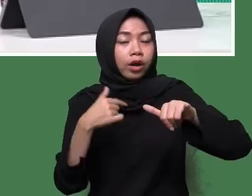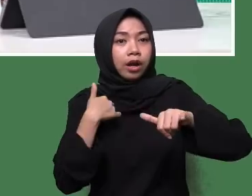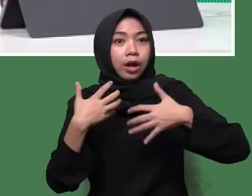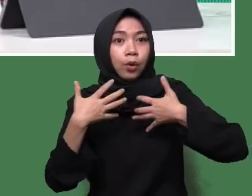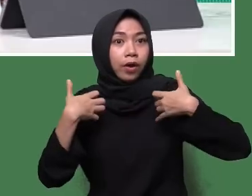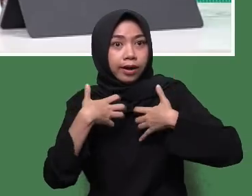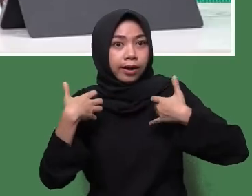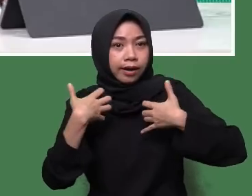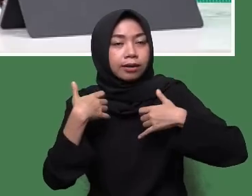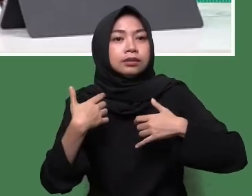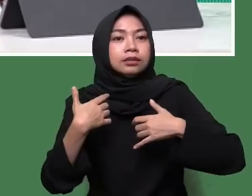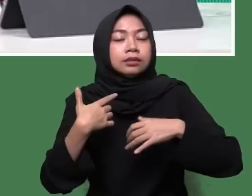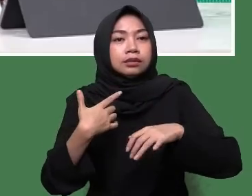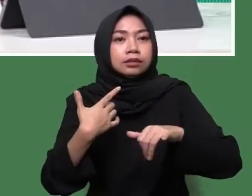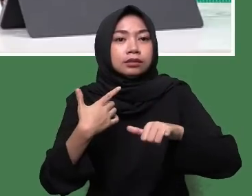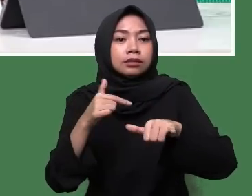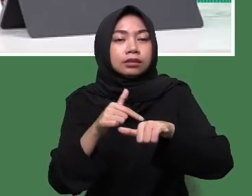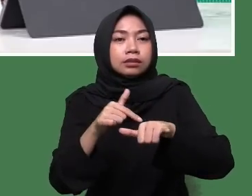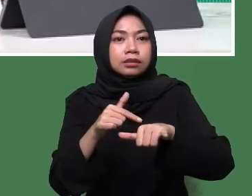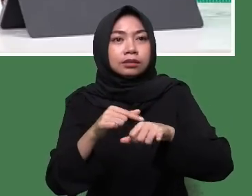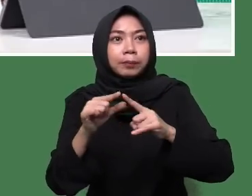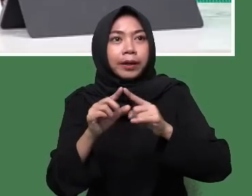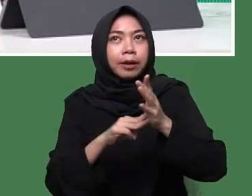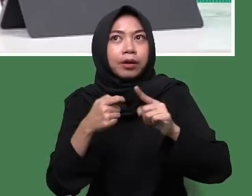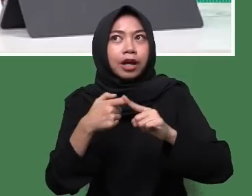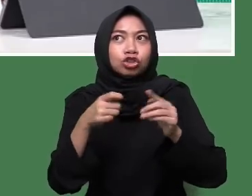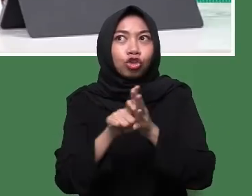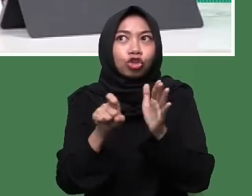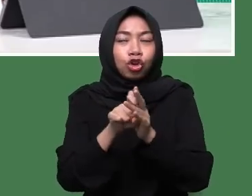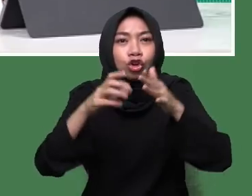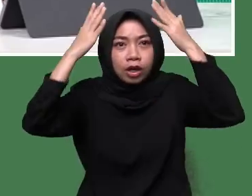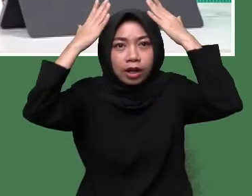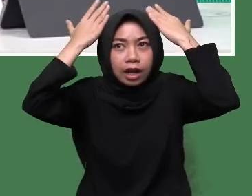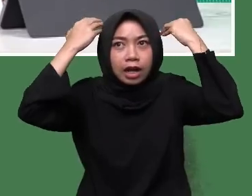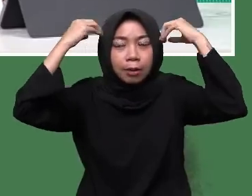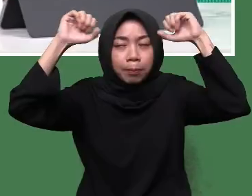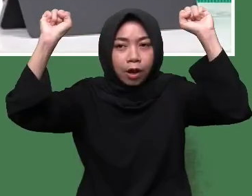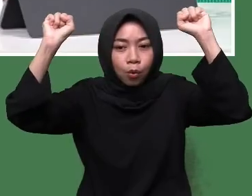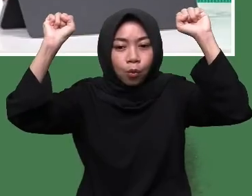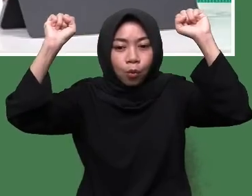since this disease, especially in the cattle and buffaloes, are easily